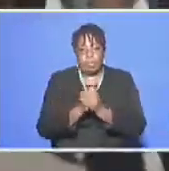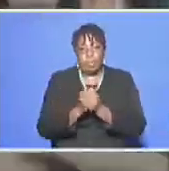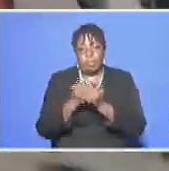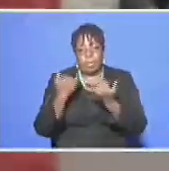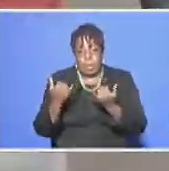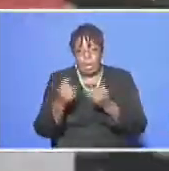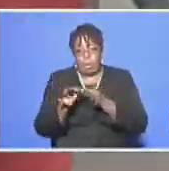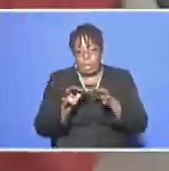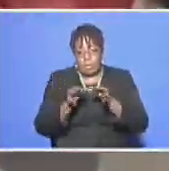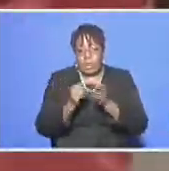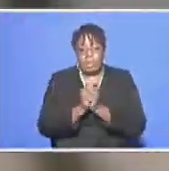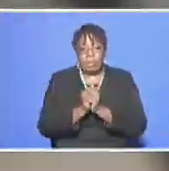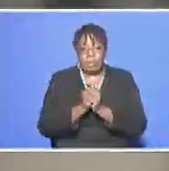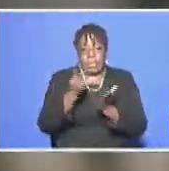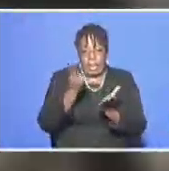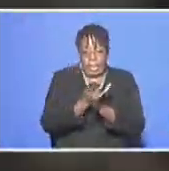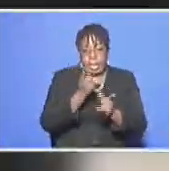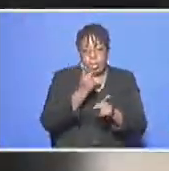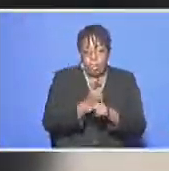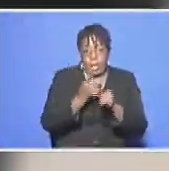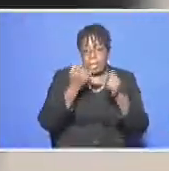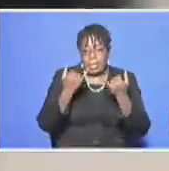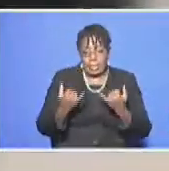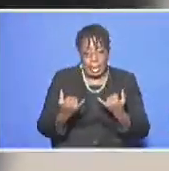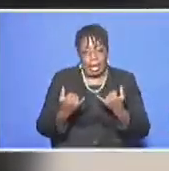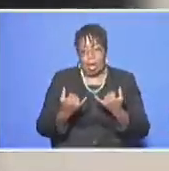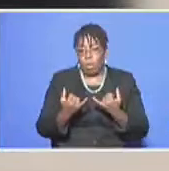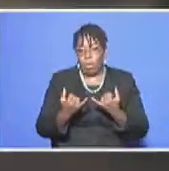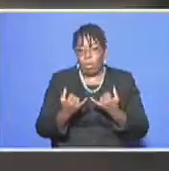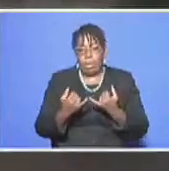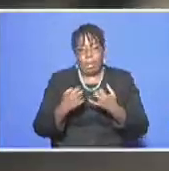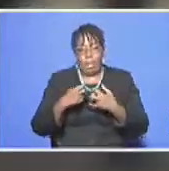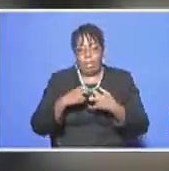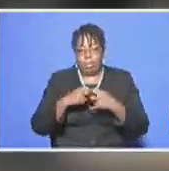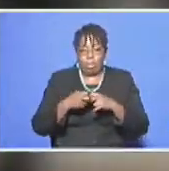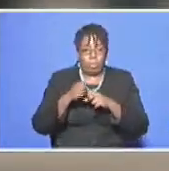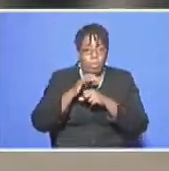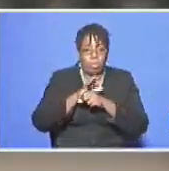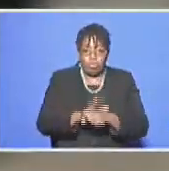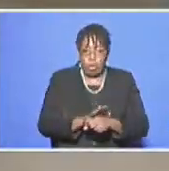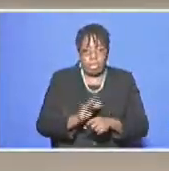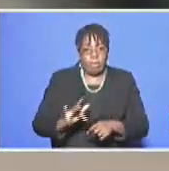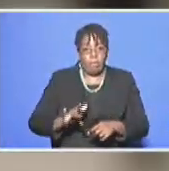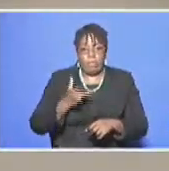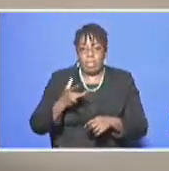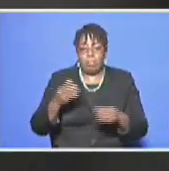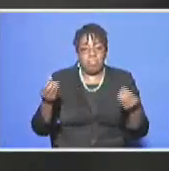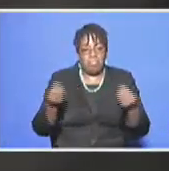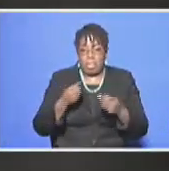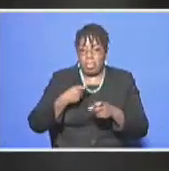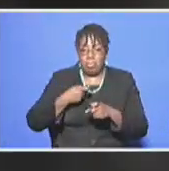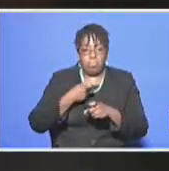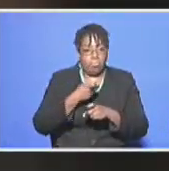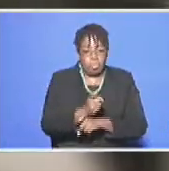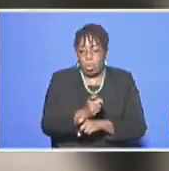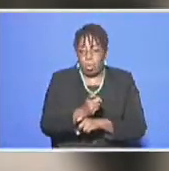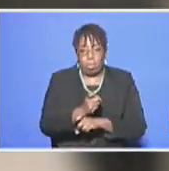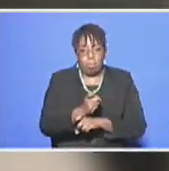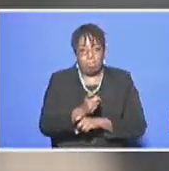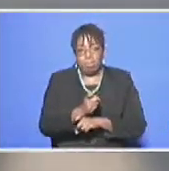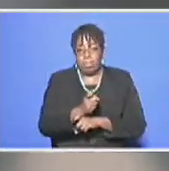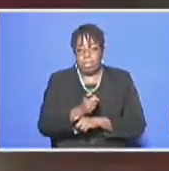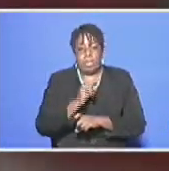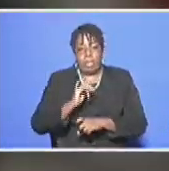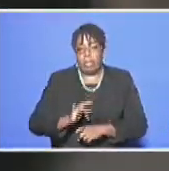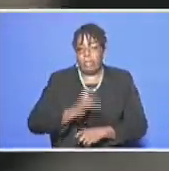saying is Haiti right now is in distress, like all them in distress and they can feel it. It ain't really no joke. She's saying like she feel